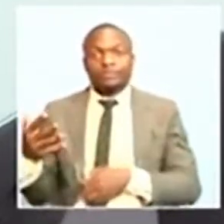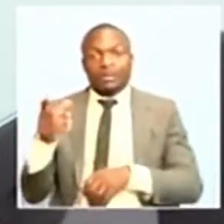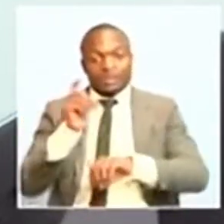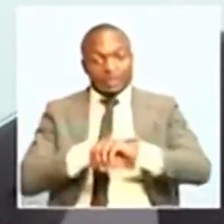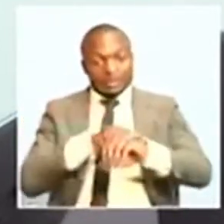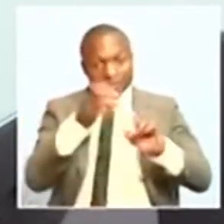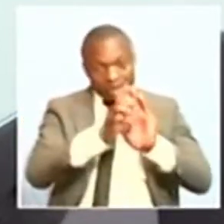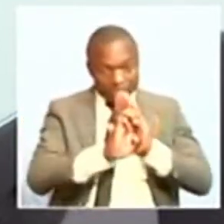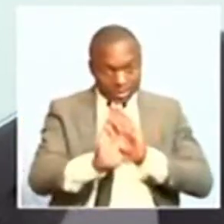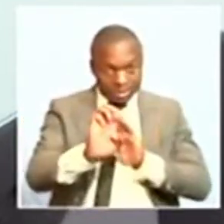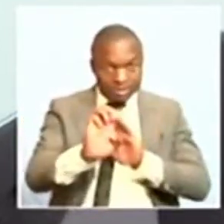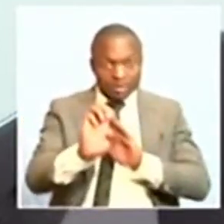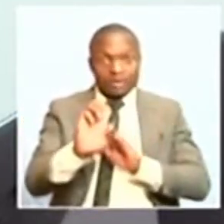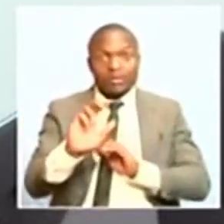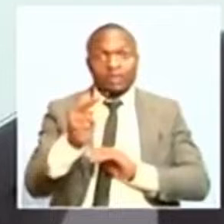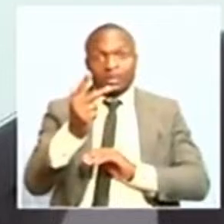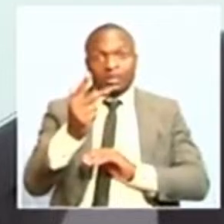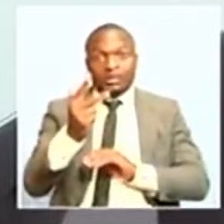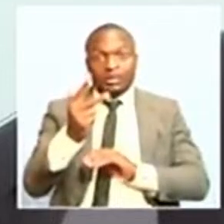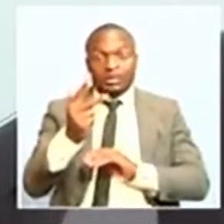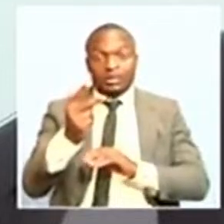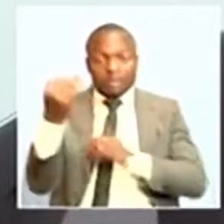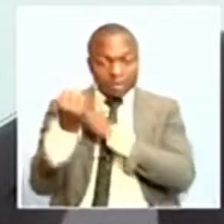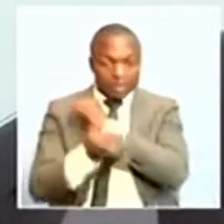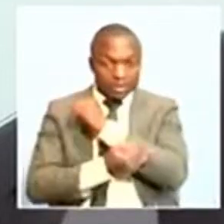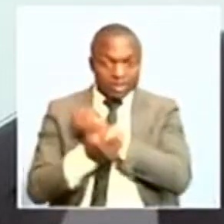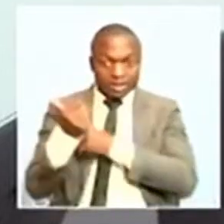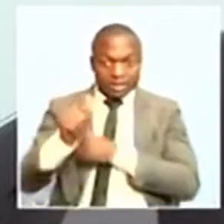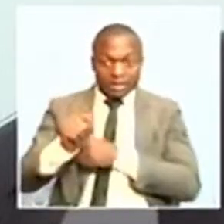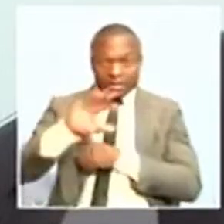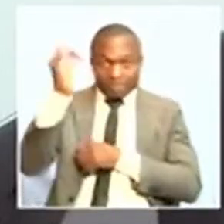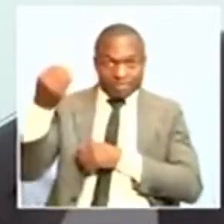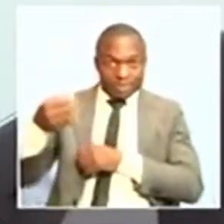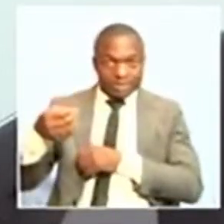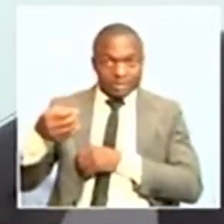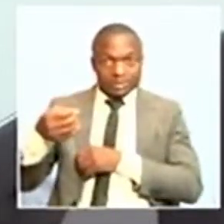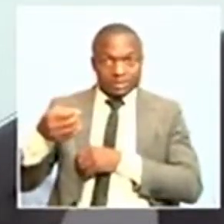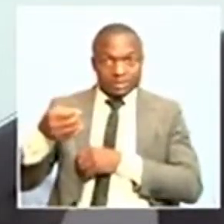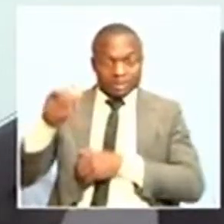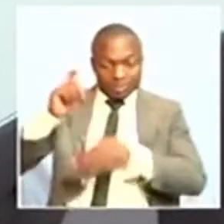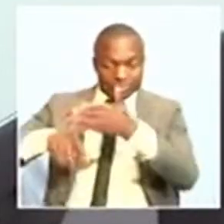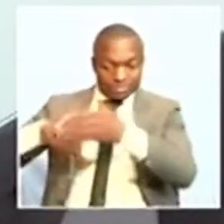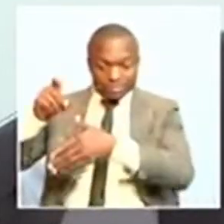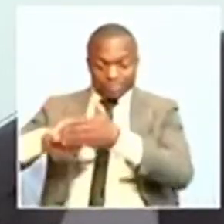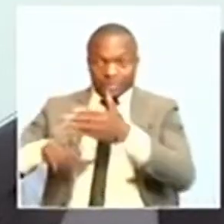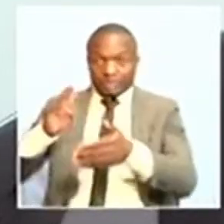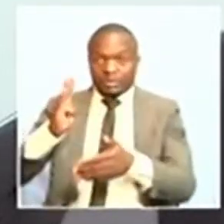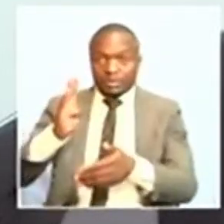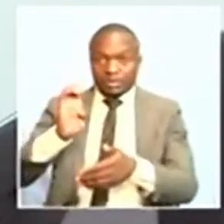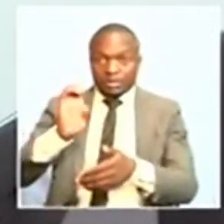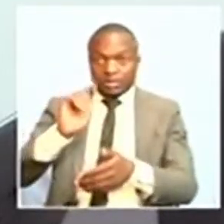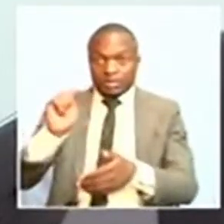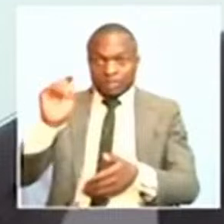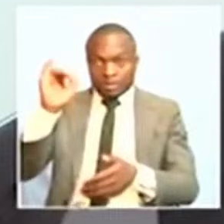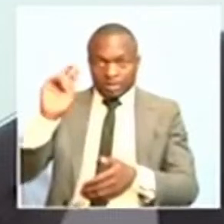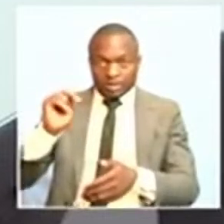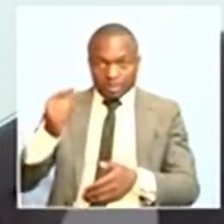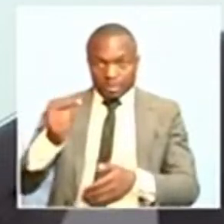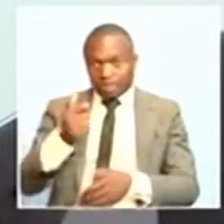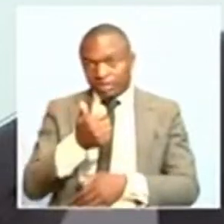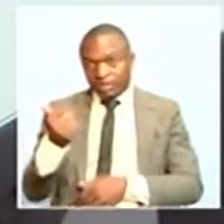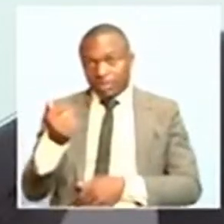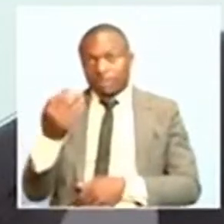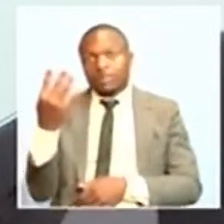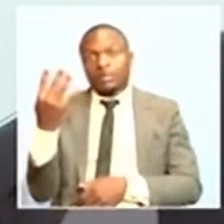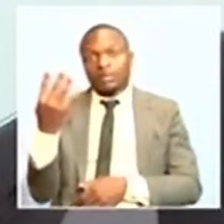The third one is to introduce 10% excise duty on betting. And the last one, which is usually through housekeeping measures, is to provide for